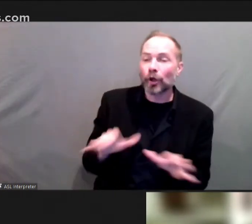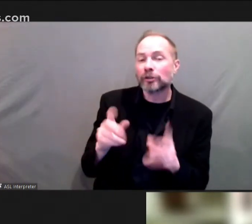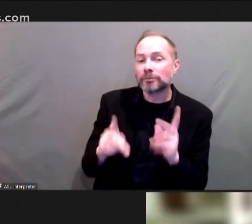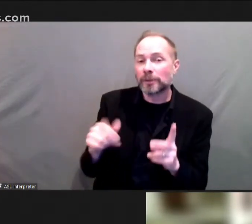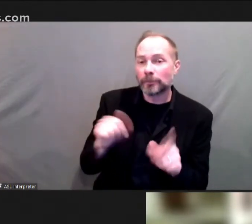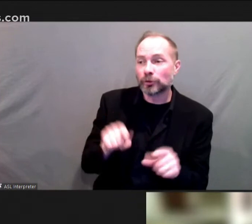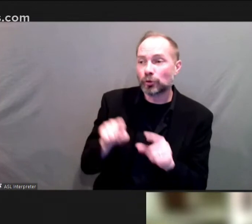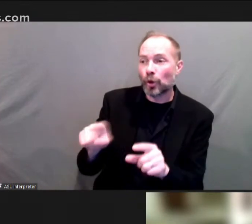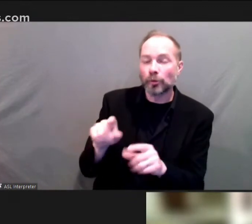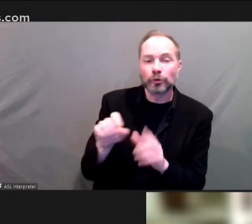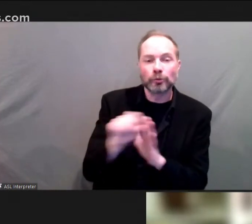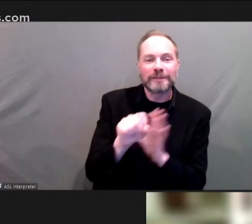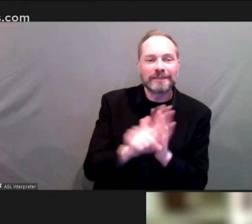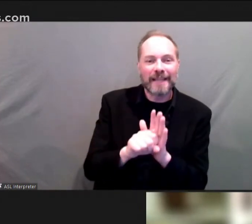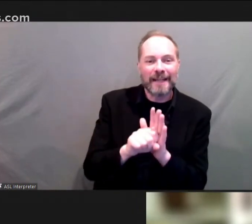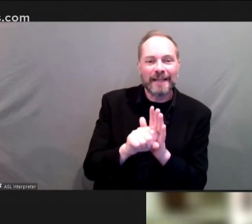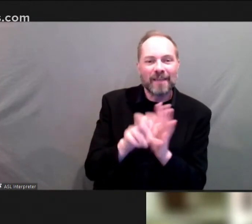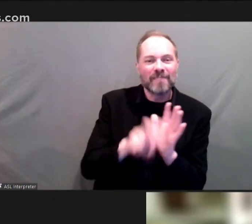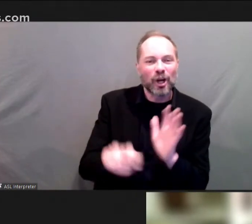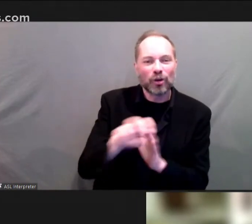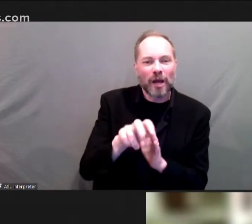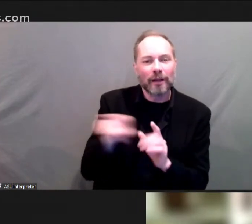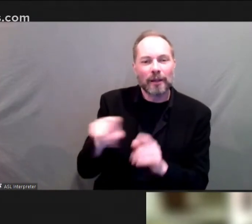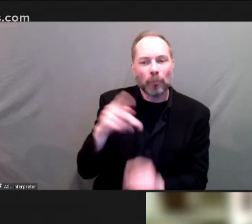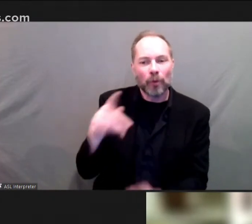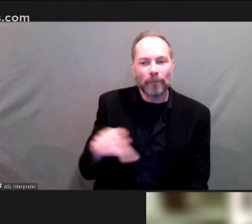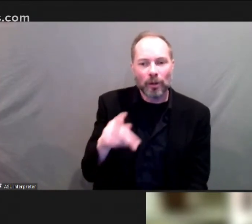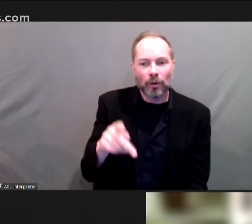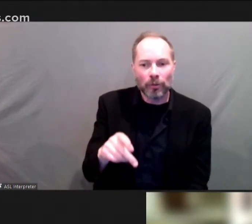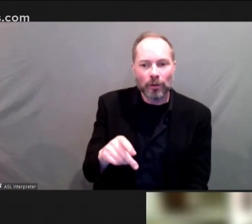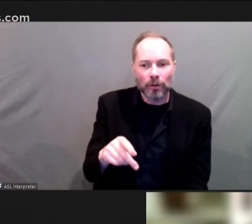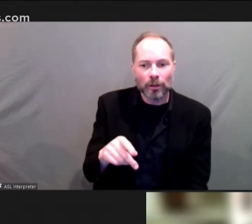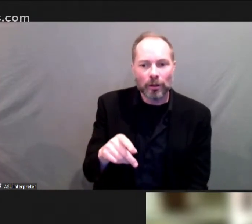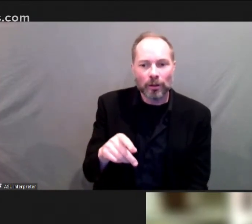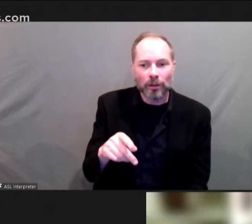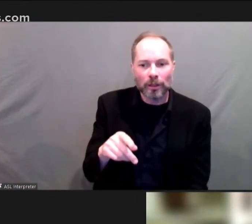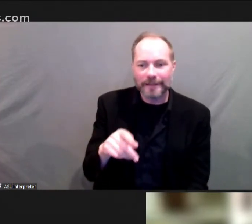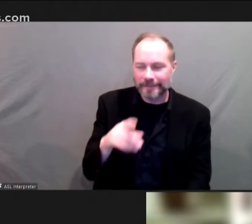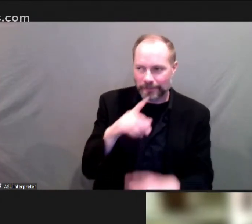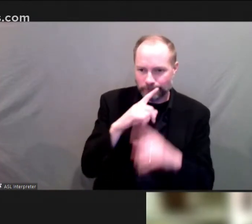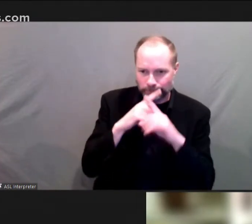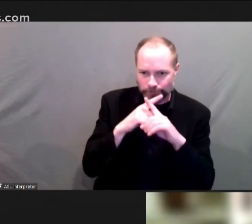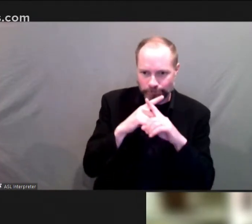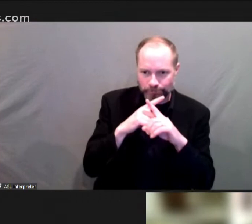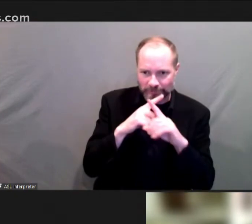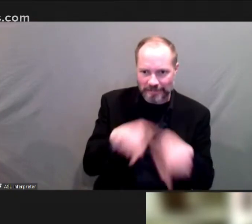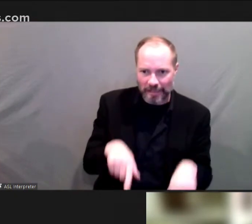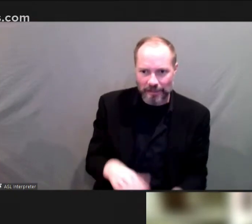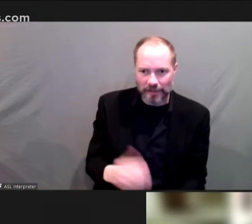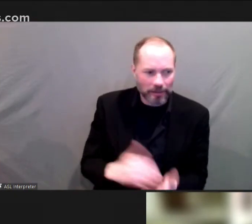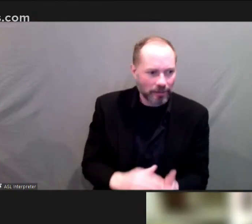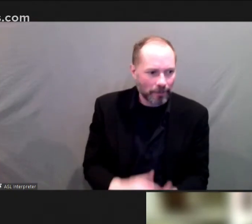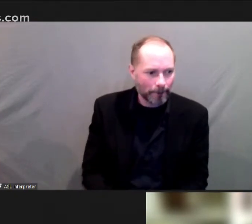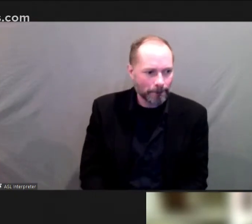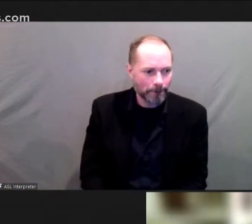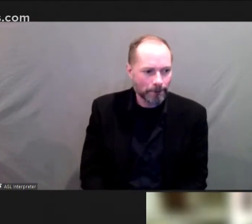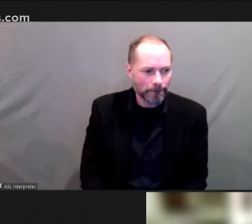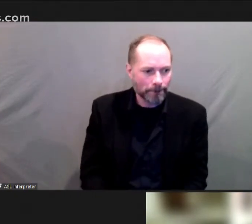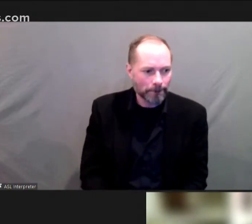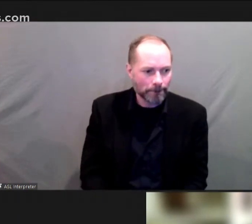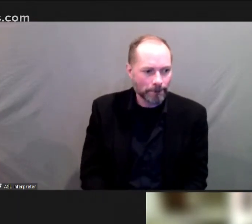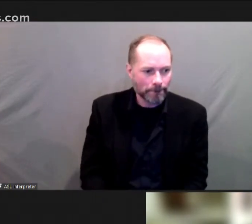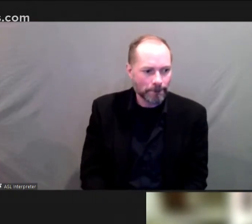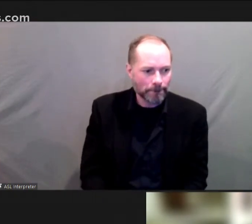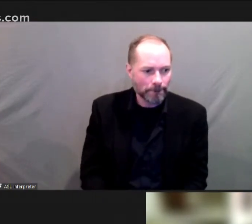the State Fairgrounds in Pueblo, to Chapel Hills Mall in Colorado Springs, many other test sites